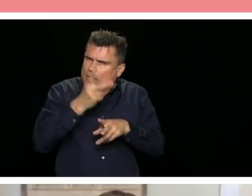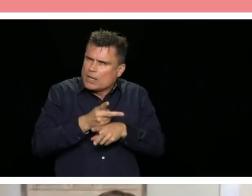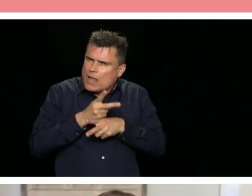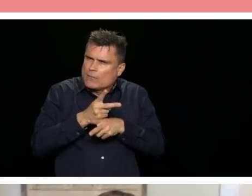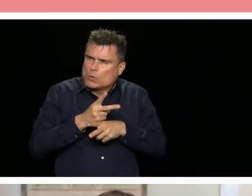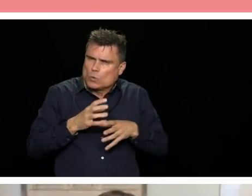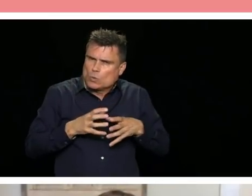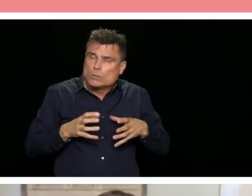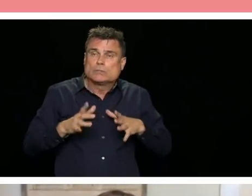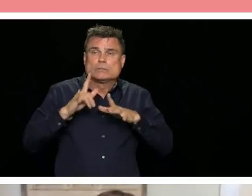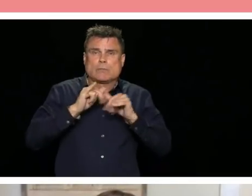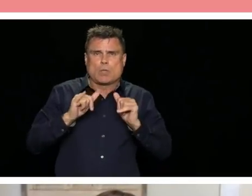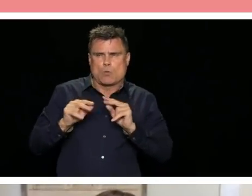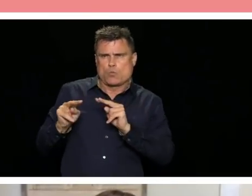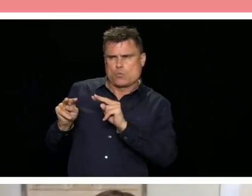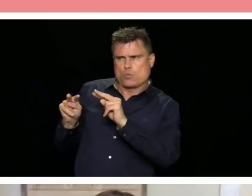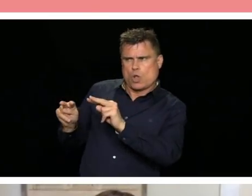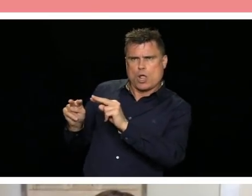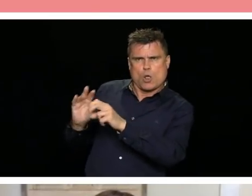My nephew